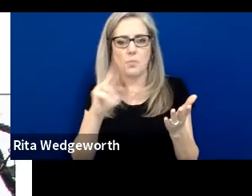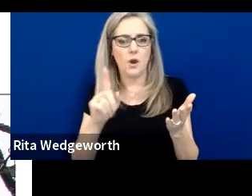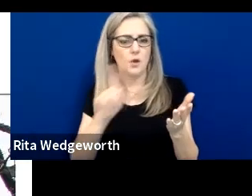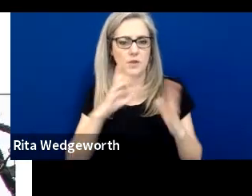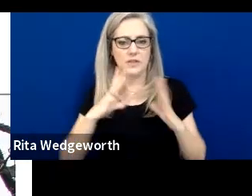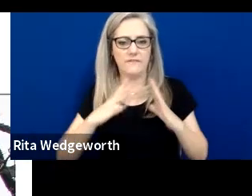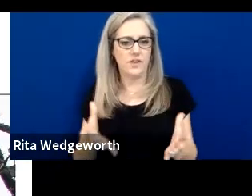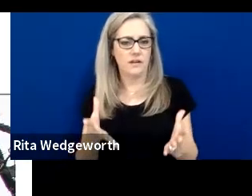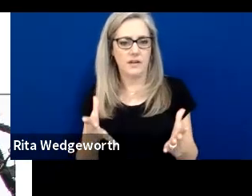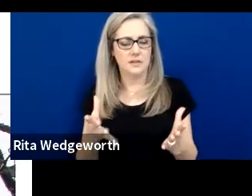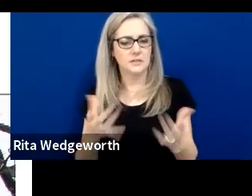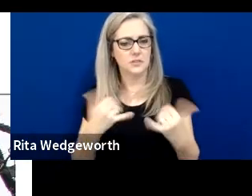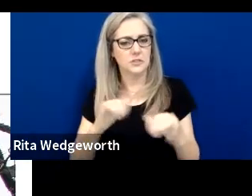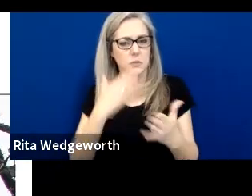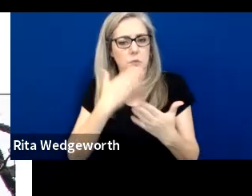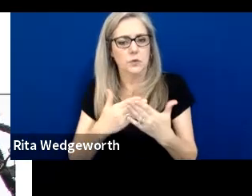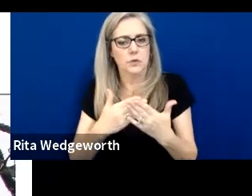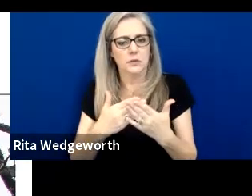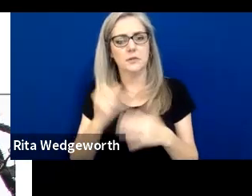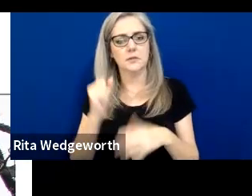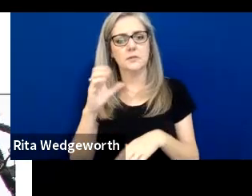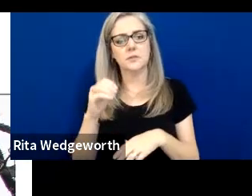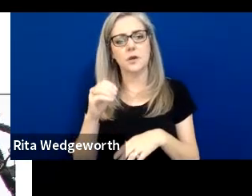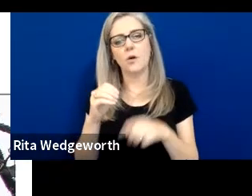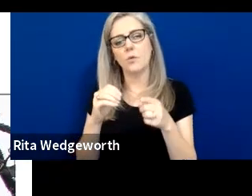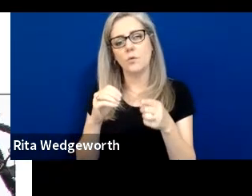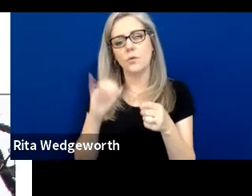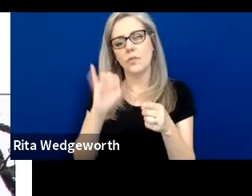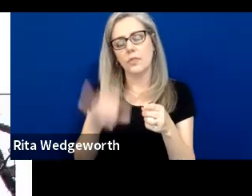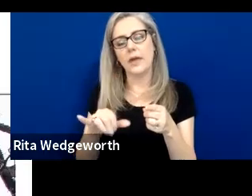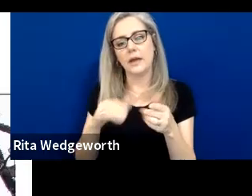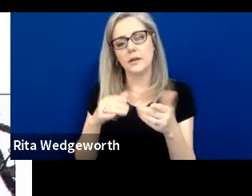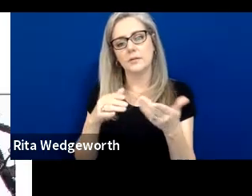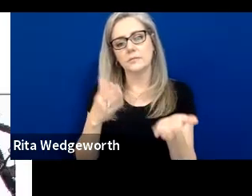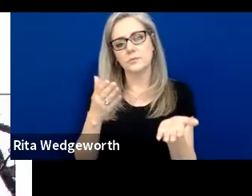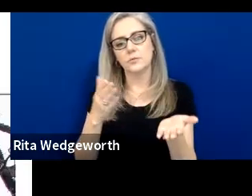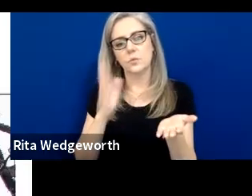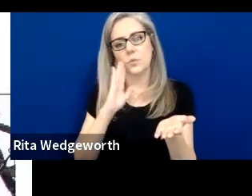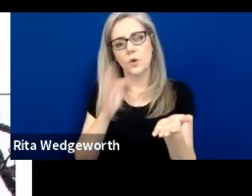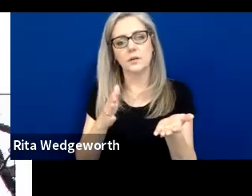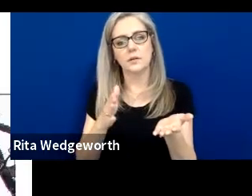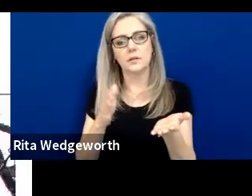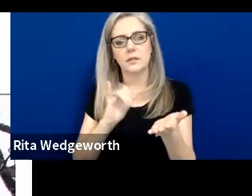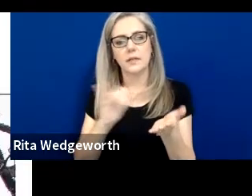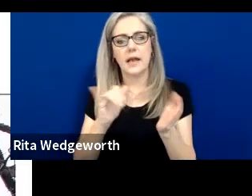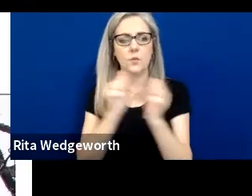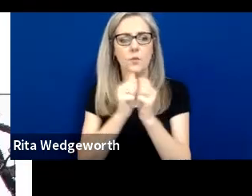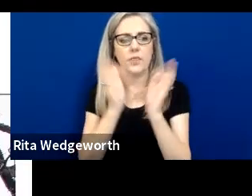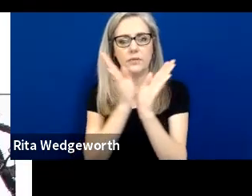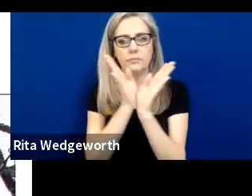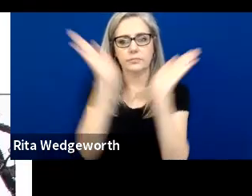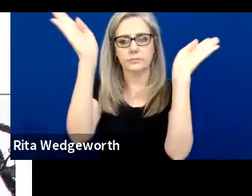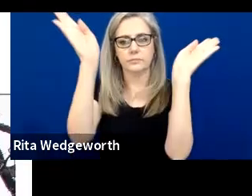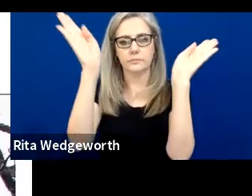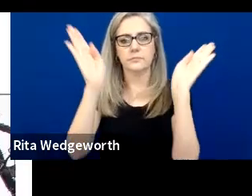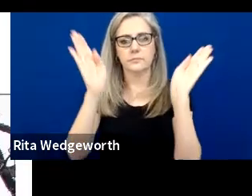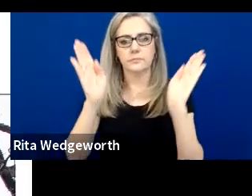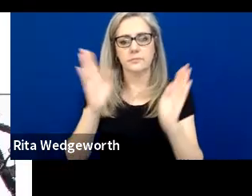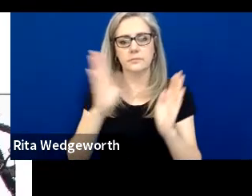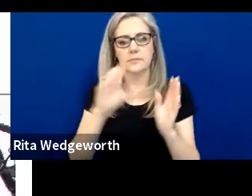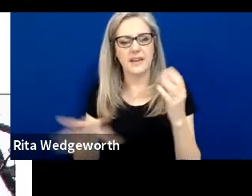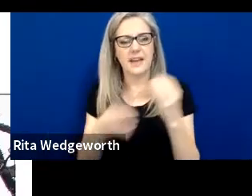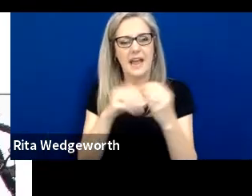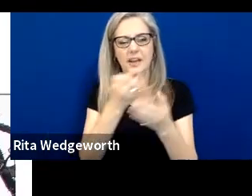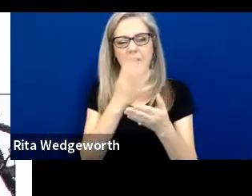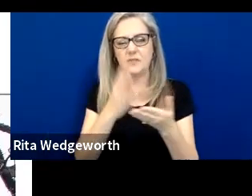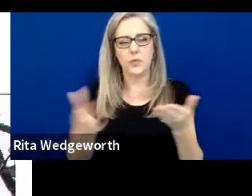really good shape. So this would be kind of addressing some of those items with like the knee braces and just adding a few